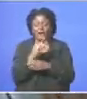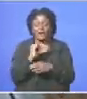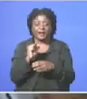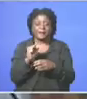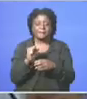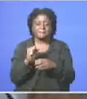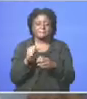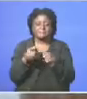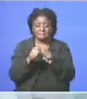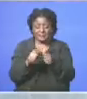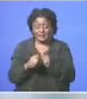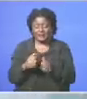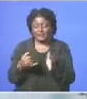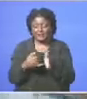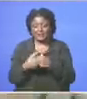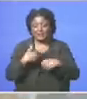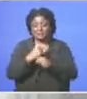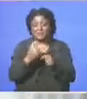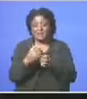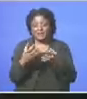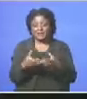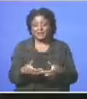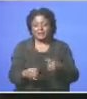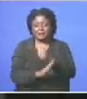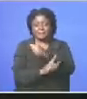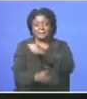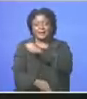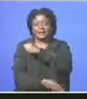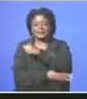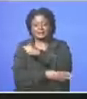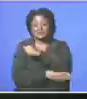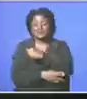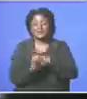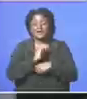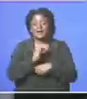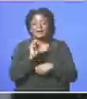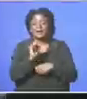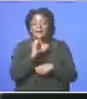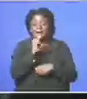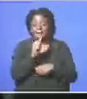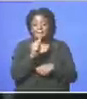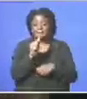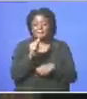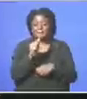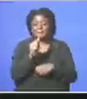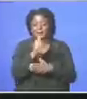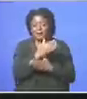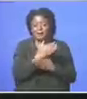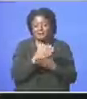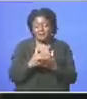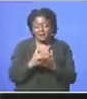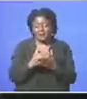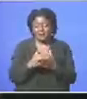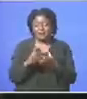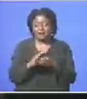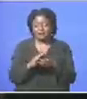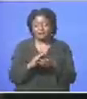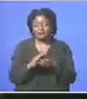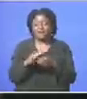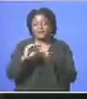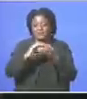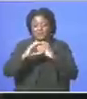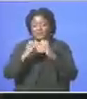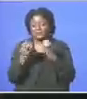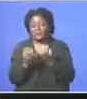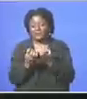I designed it and make it into baskets, okay? Well, I'm a part of the committee, and I came over from Crooked Island, and I came,